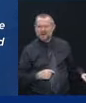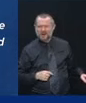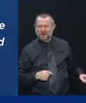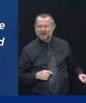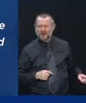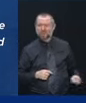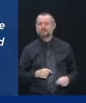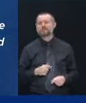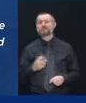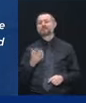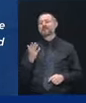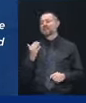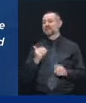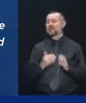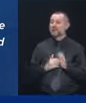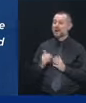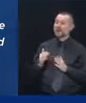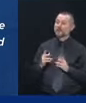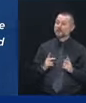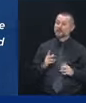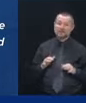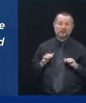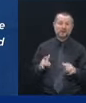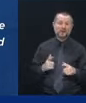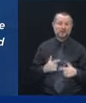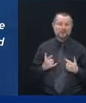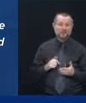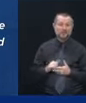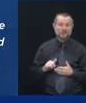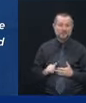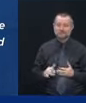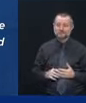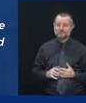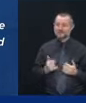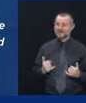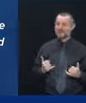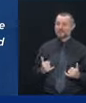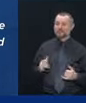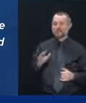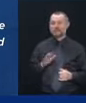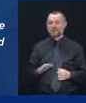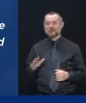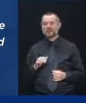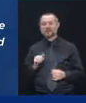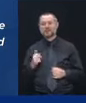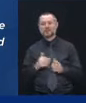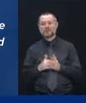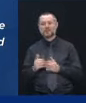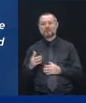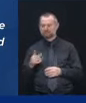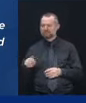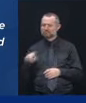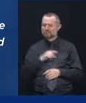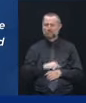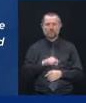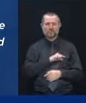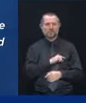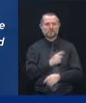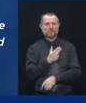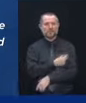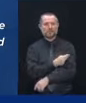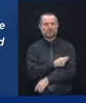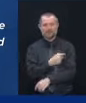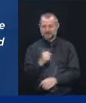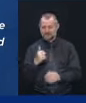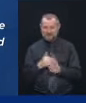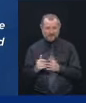total population. We have about 10 million now currently eligible. Well, I think we should add this group. Okay,